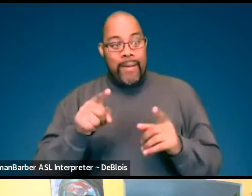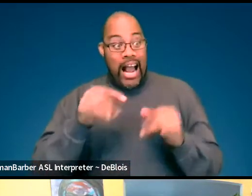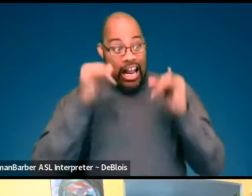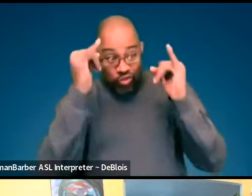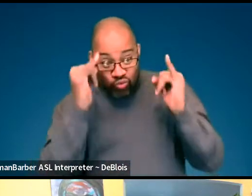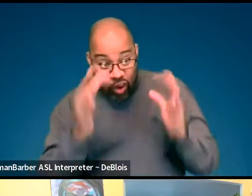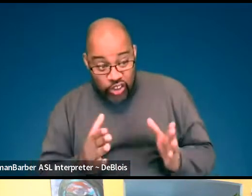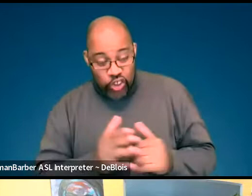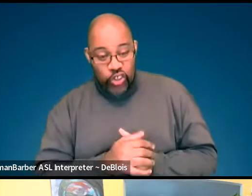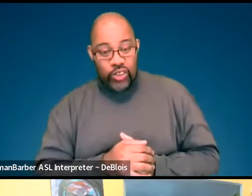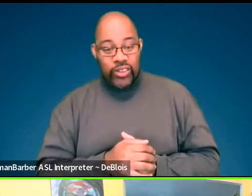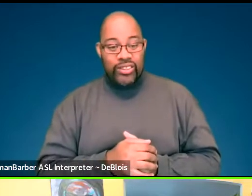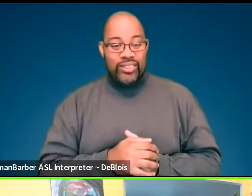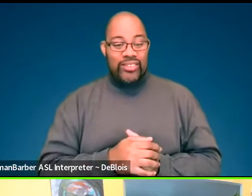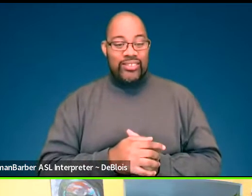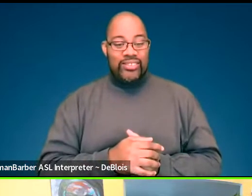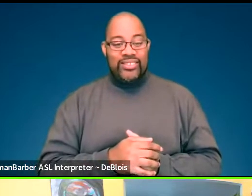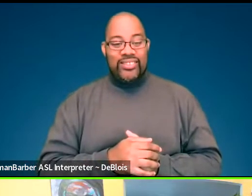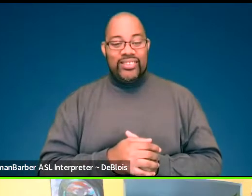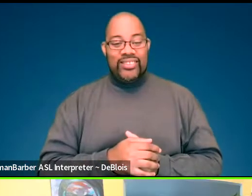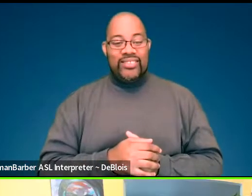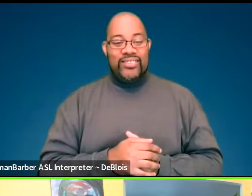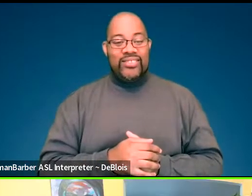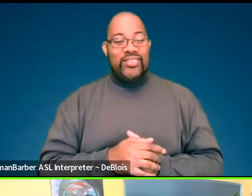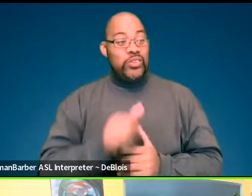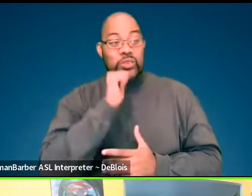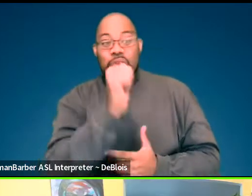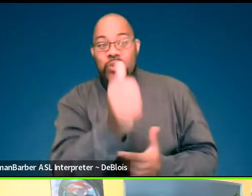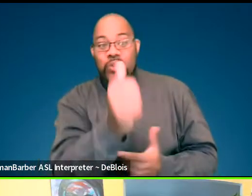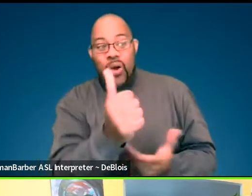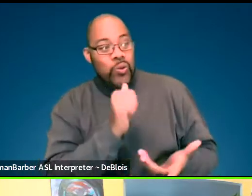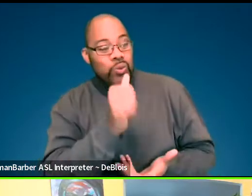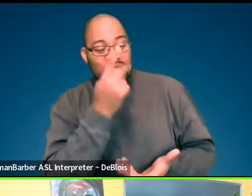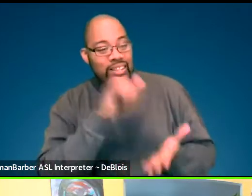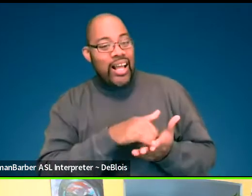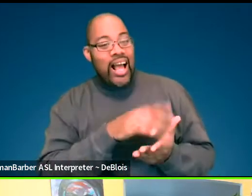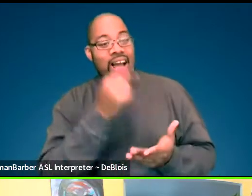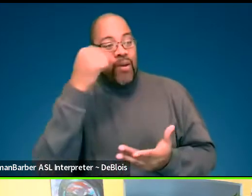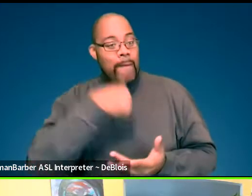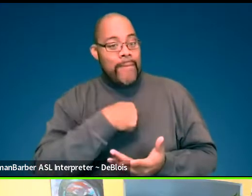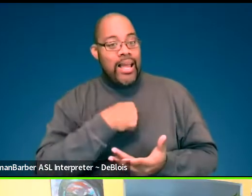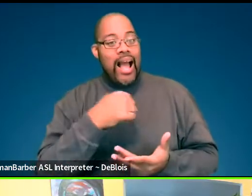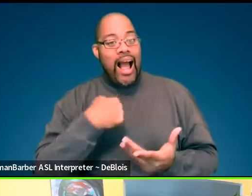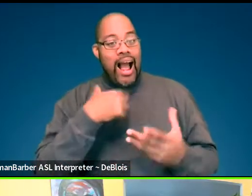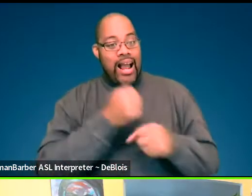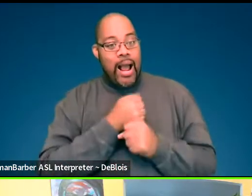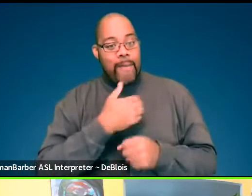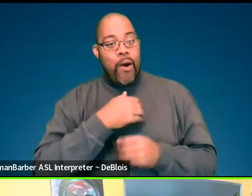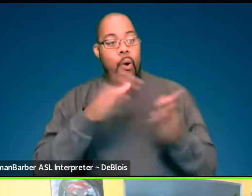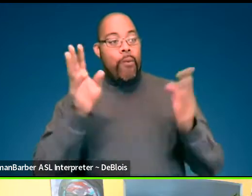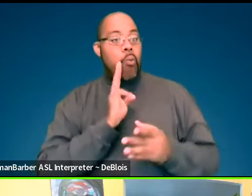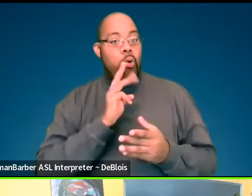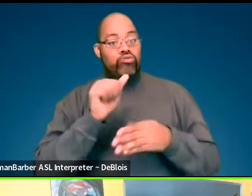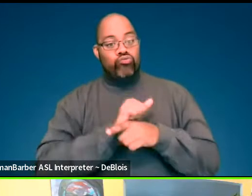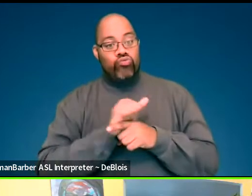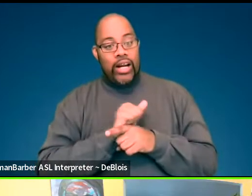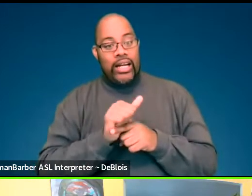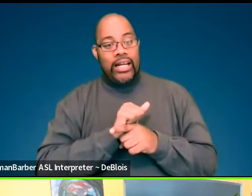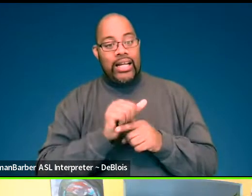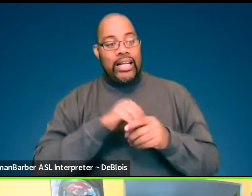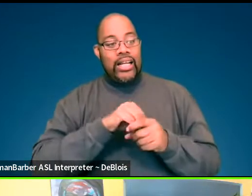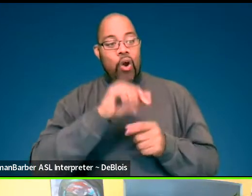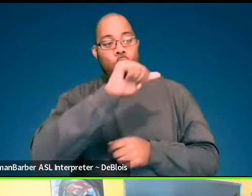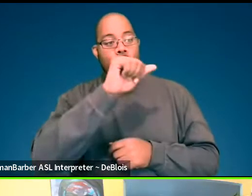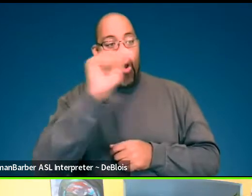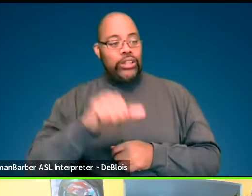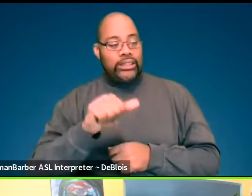instructor. Yeah, you don't see it. And even for me, like I got my open water training in Austin, Texas,